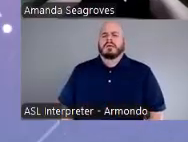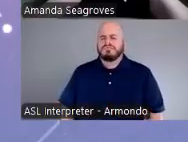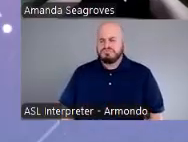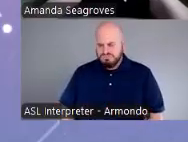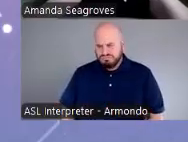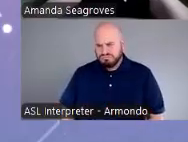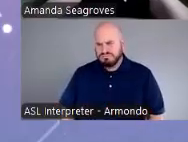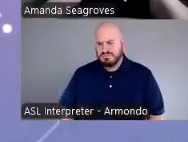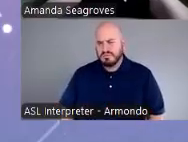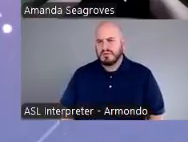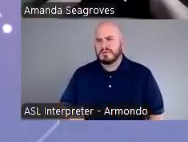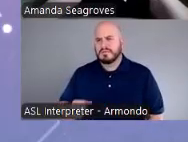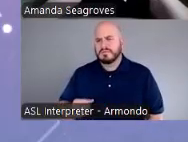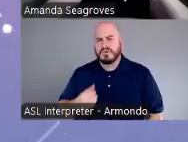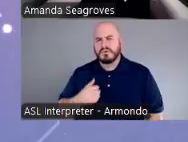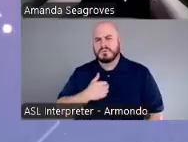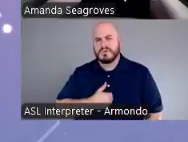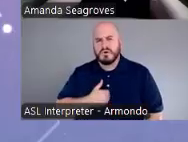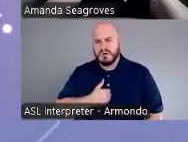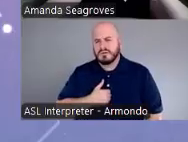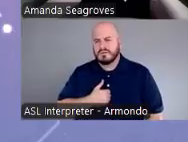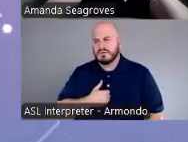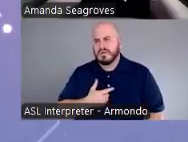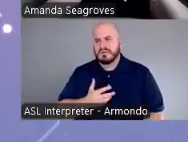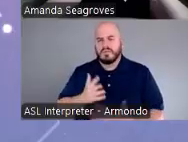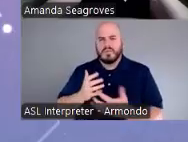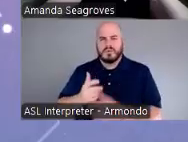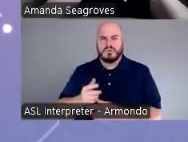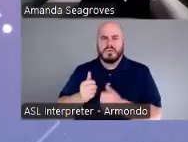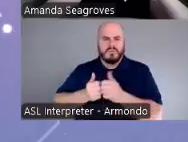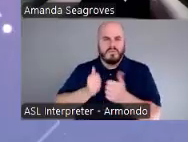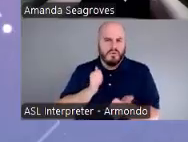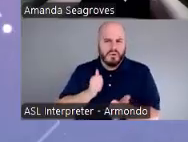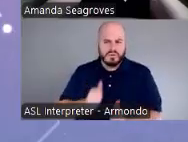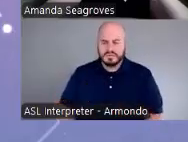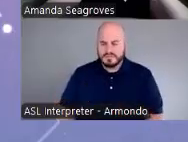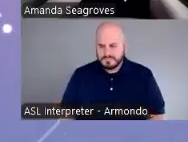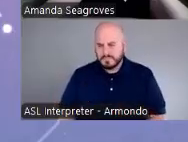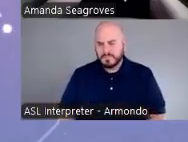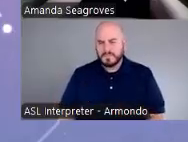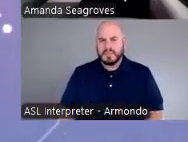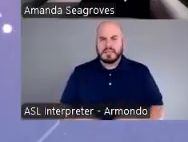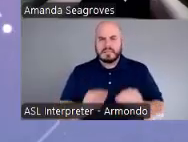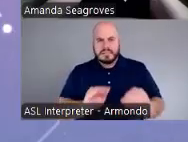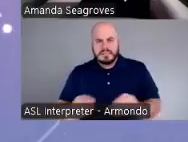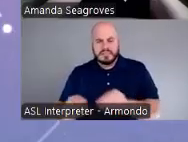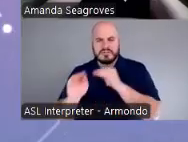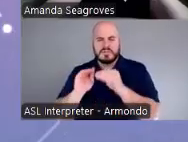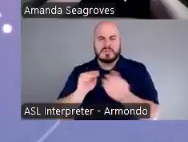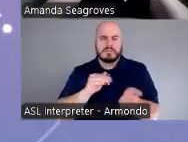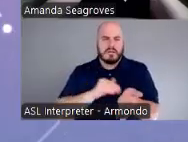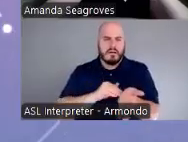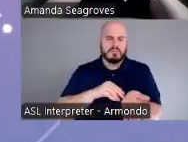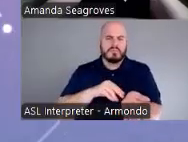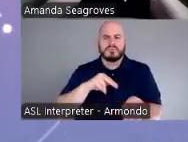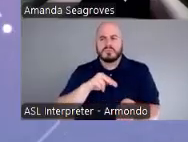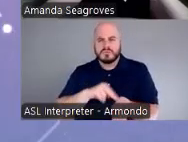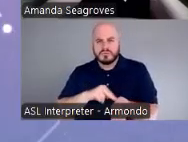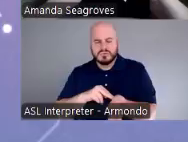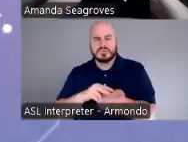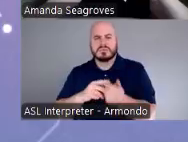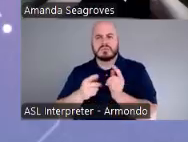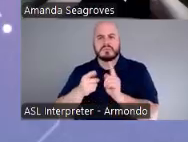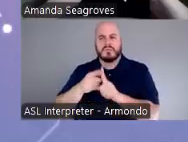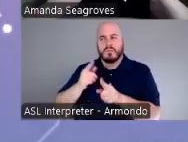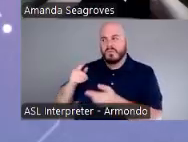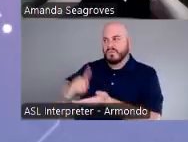is exactly what we want to avoid with teaching providers through our research, teaching providers, teaching patients how